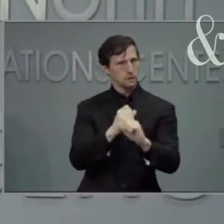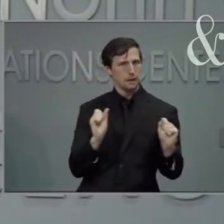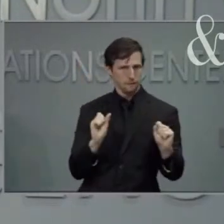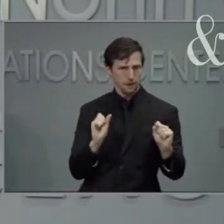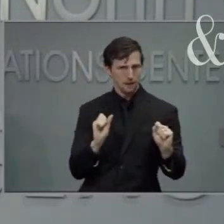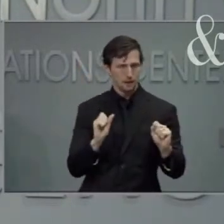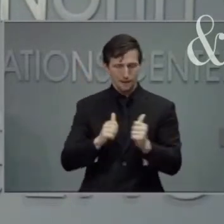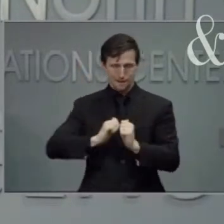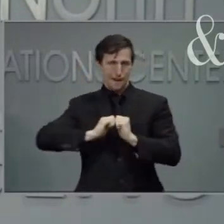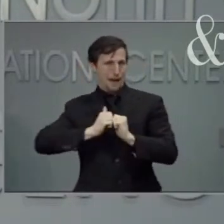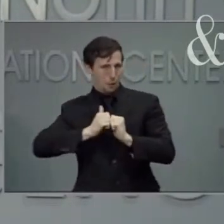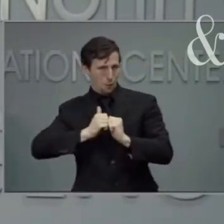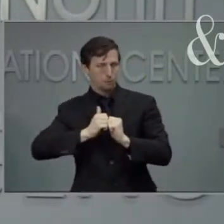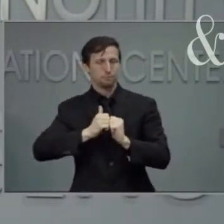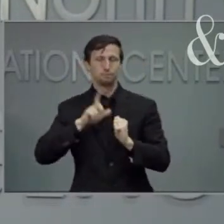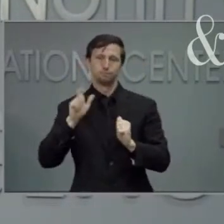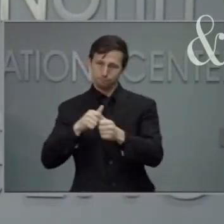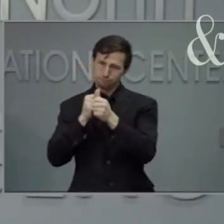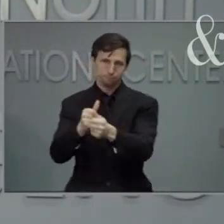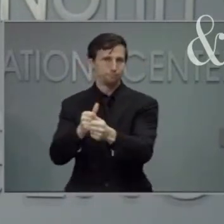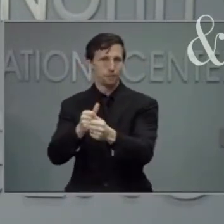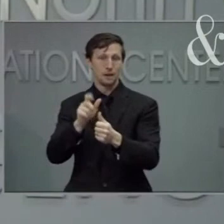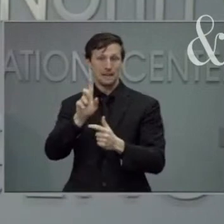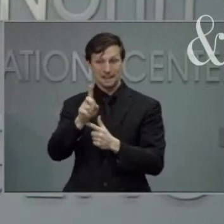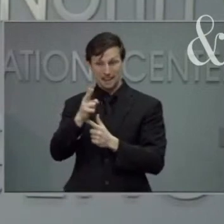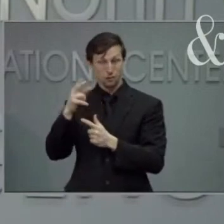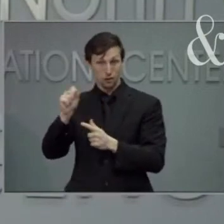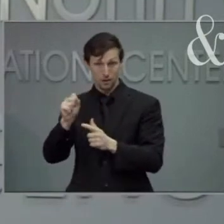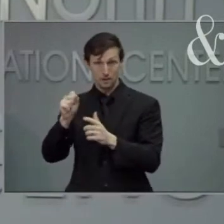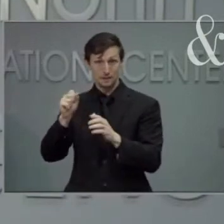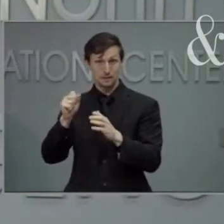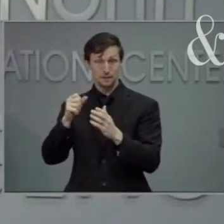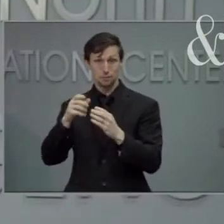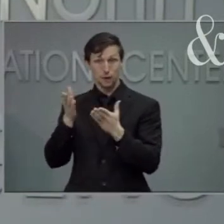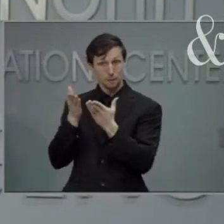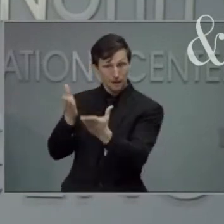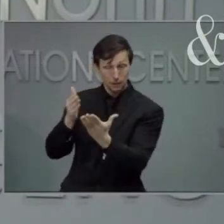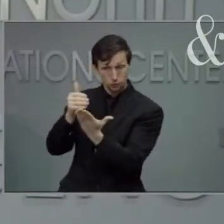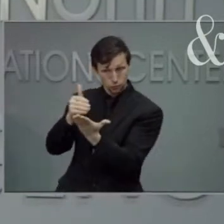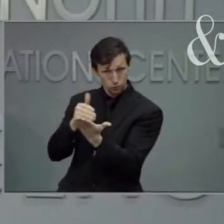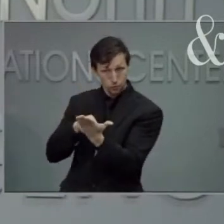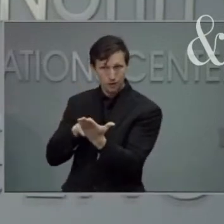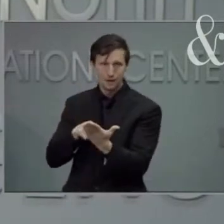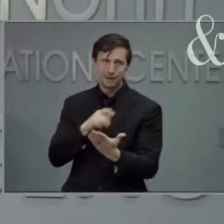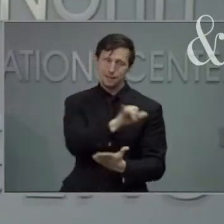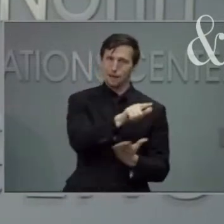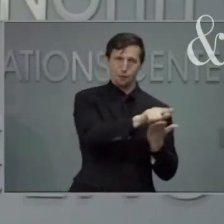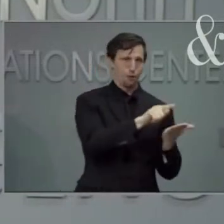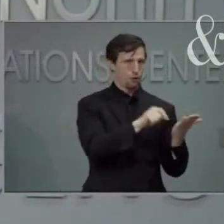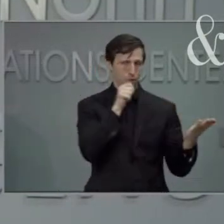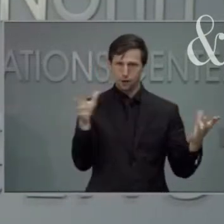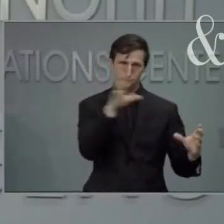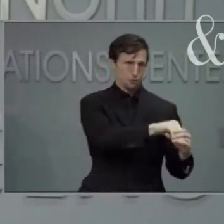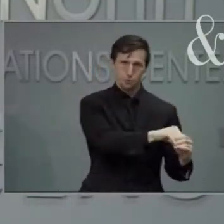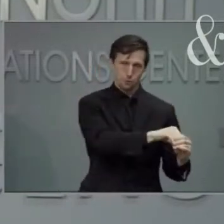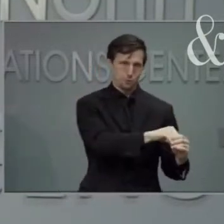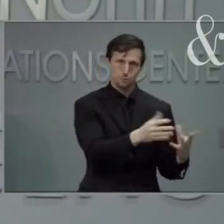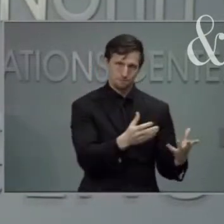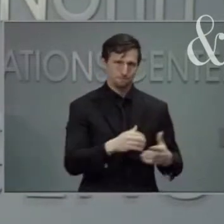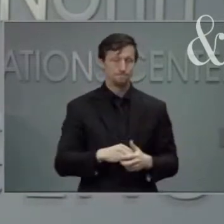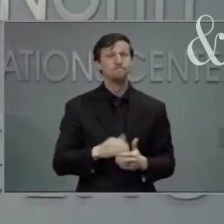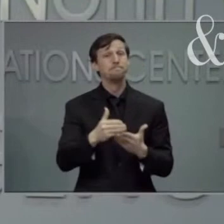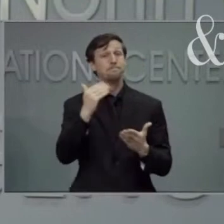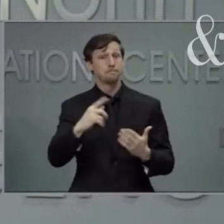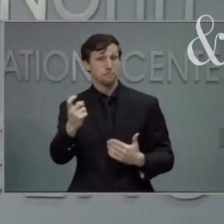we need to follow the health guidelines that's been set out by the department, and this legislation doesn't do that.